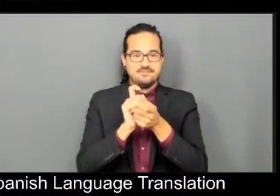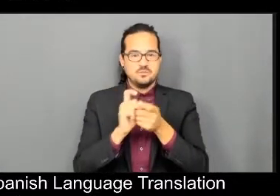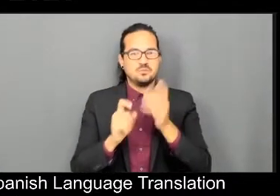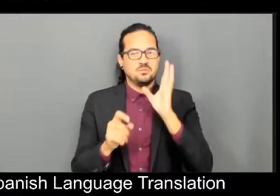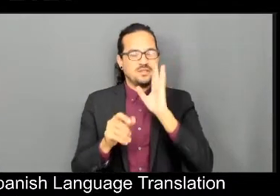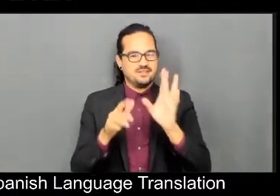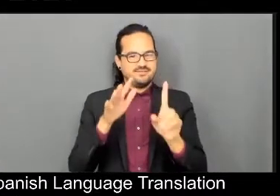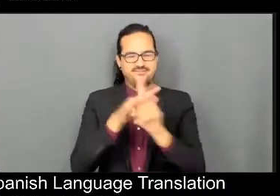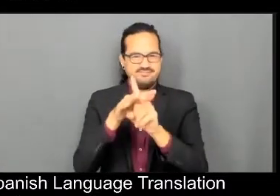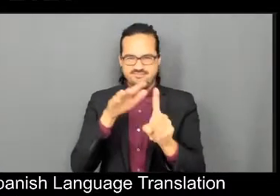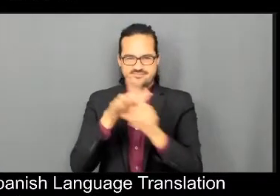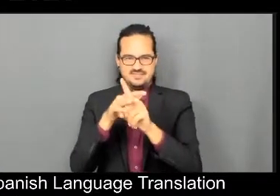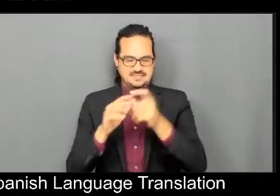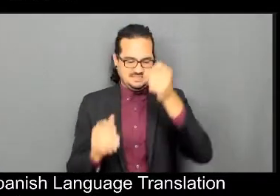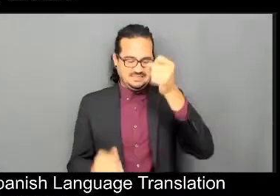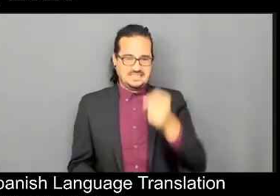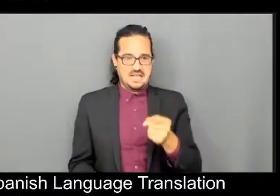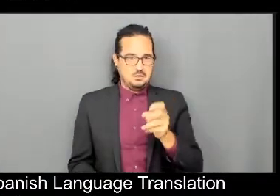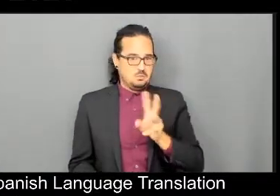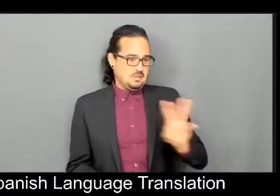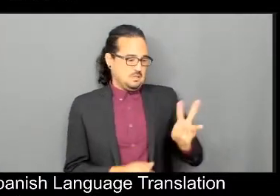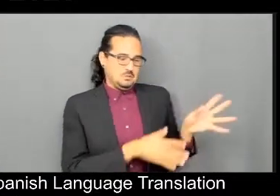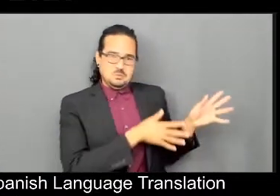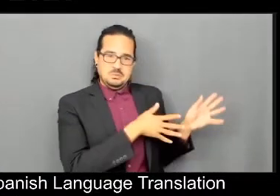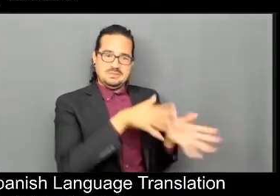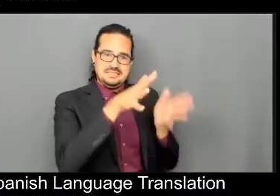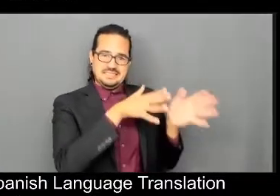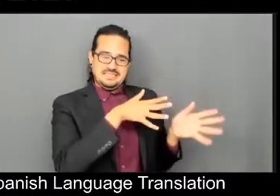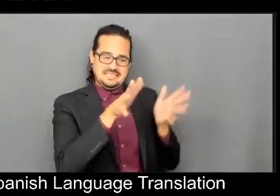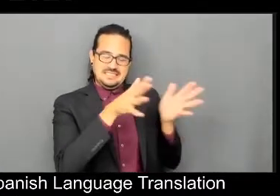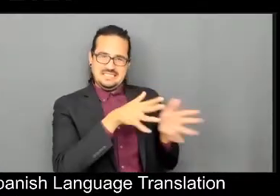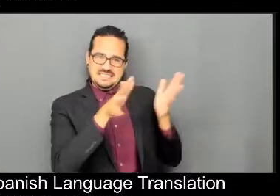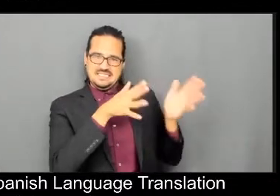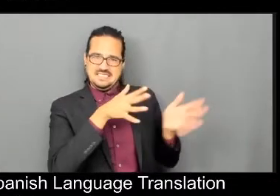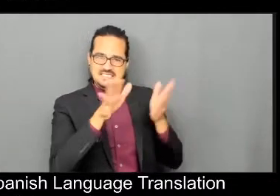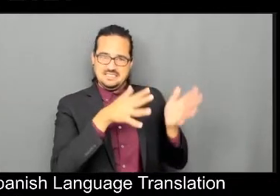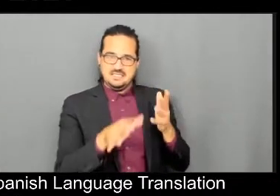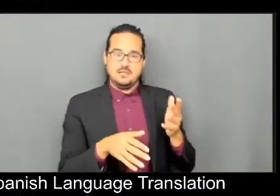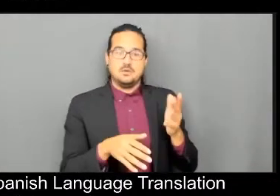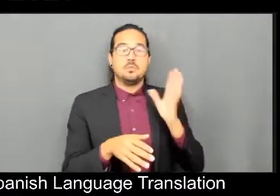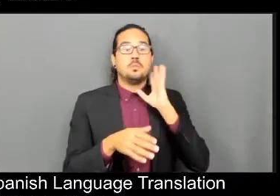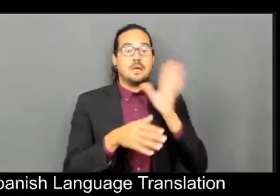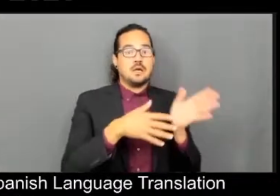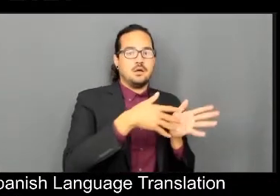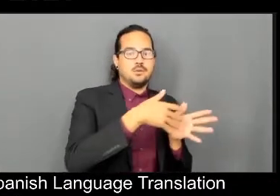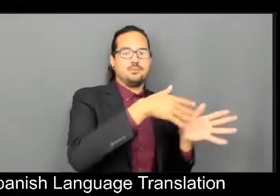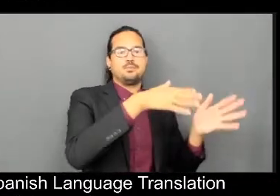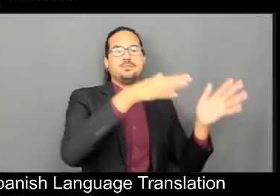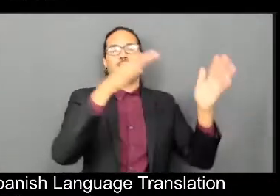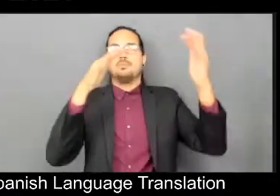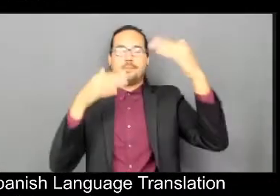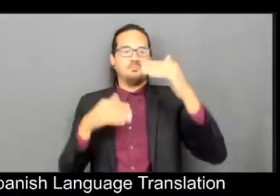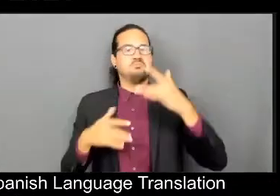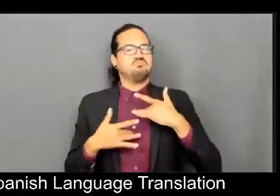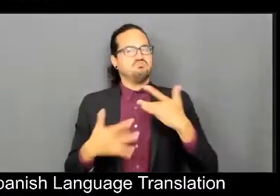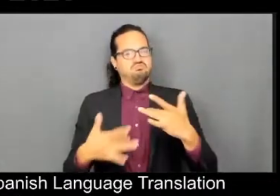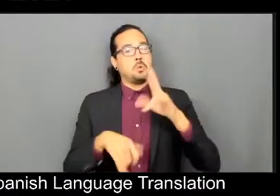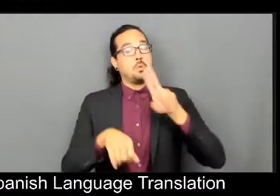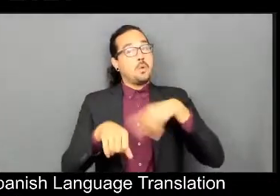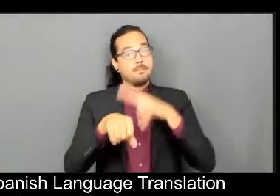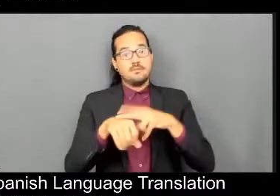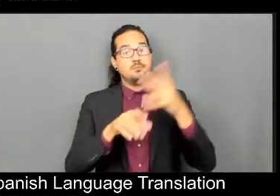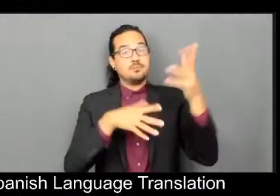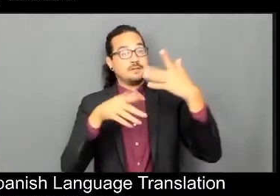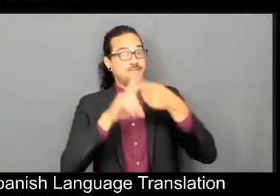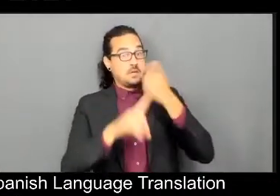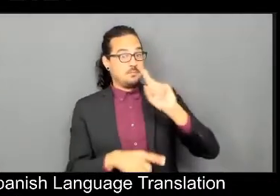west winds, and we went back to that more typical pattern that we see where we're getting northwest winds. So for a while, this fire hasn't seen that, so that's one of the main